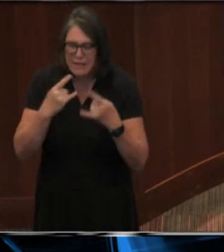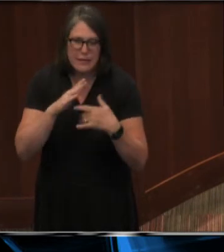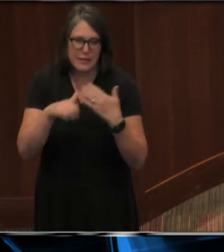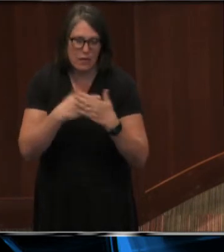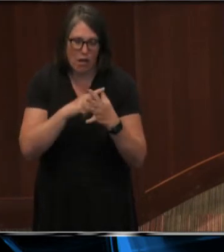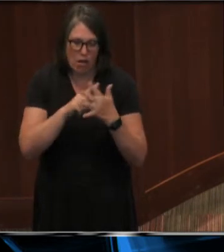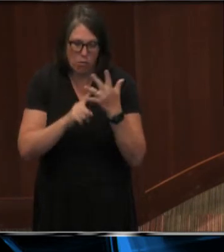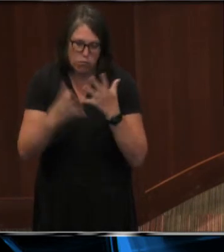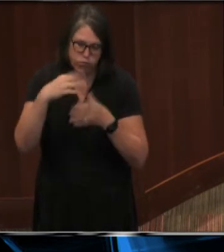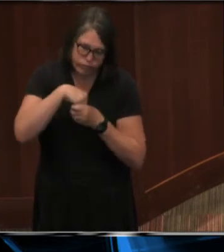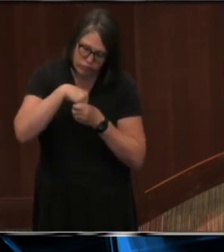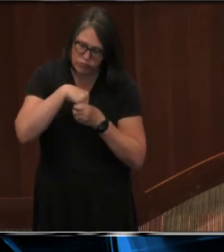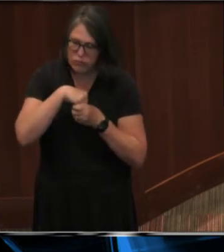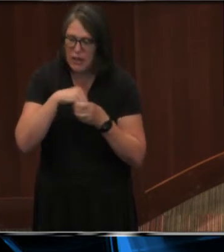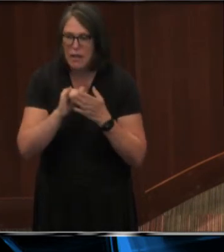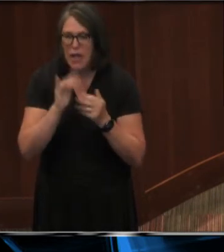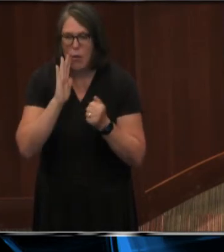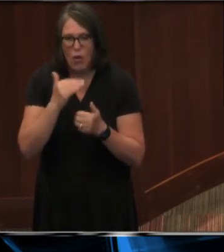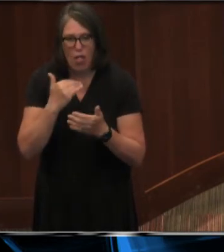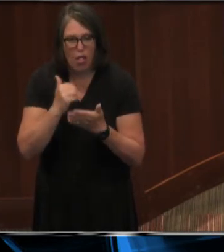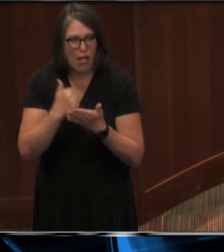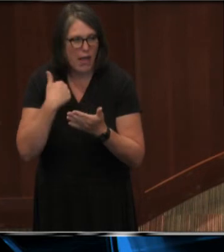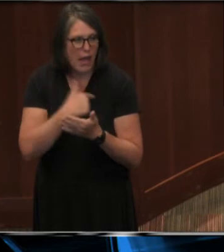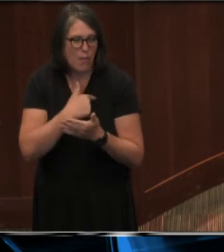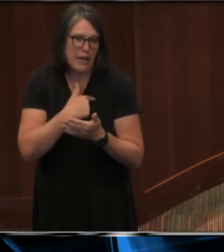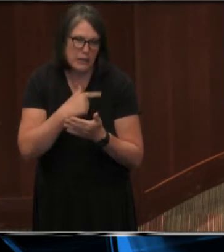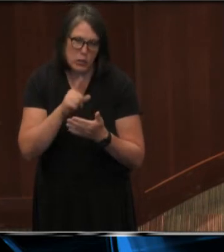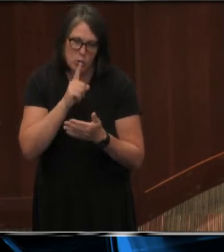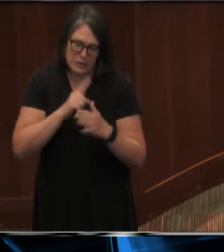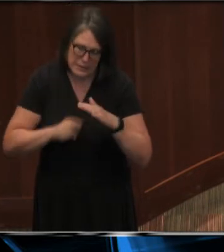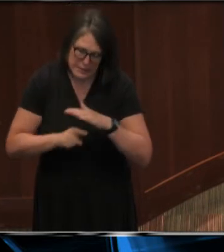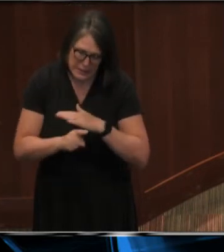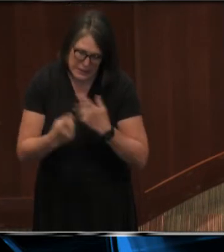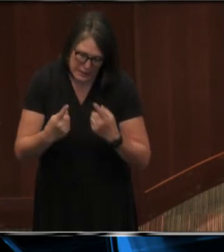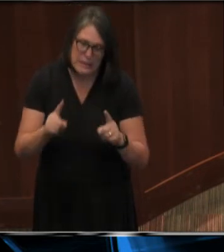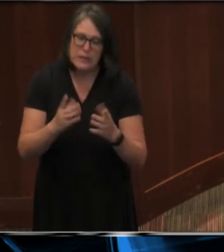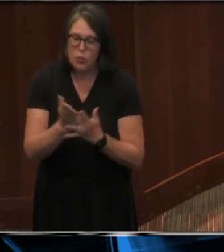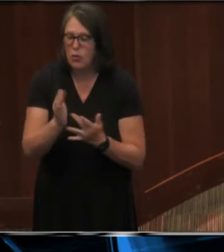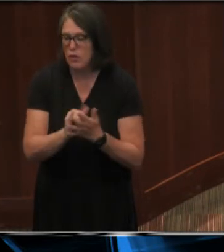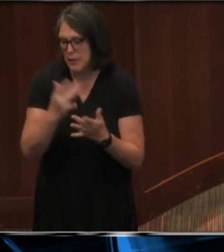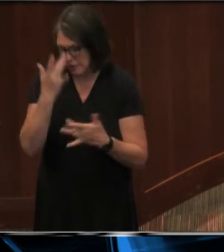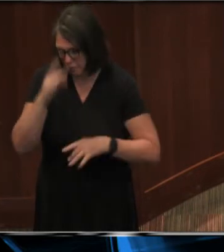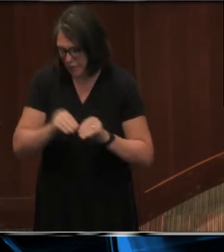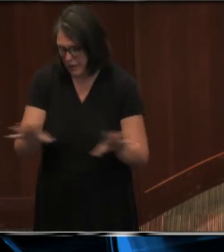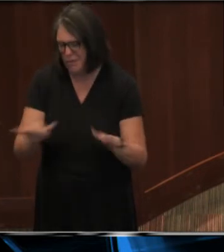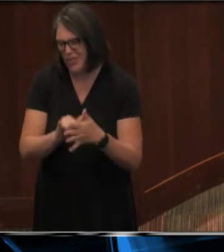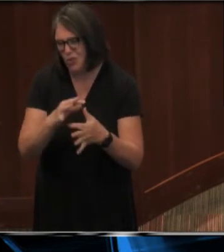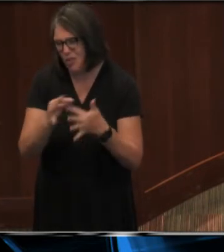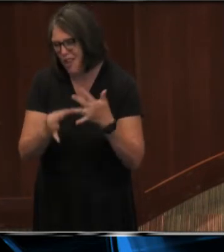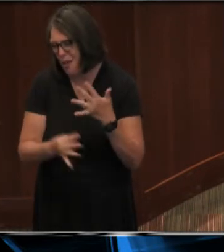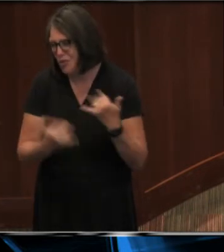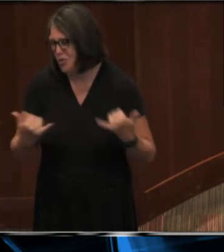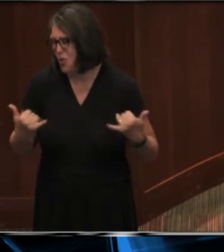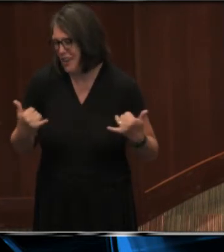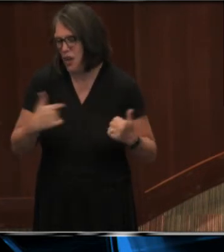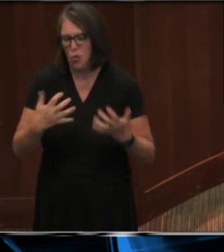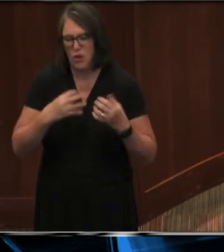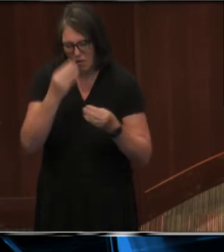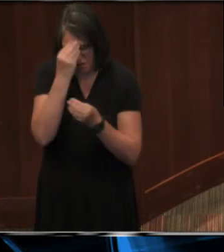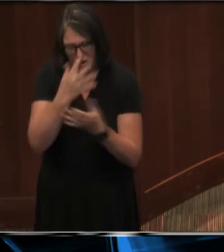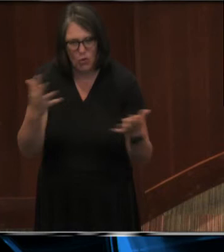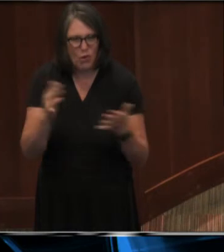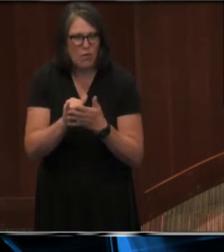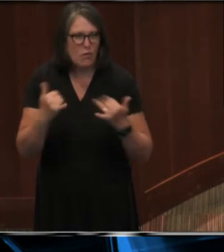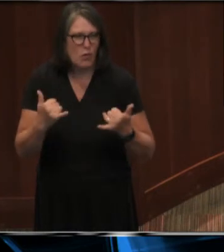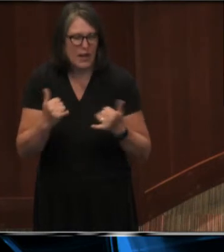all of those combined which will help us to navigate through this pandemic, and those are the options that we have right now. So I did want to let you know that, because